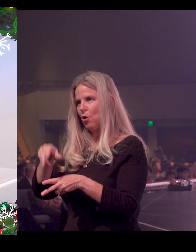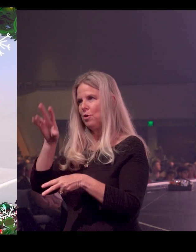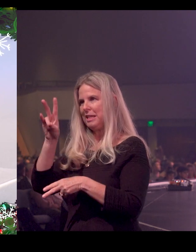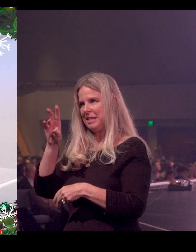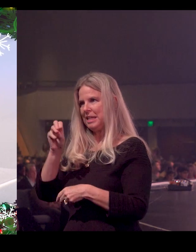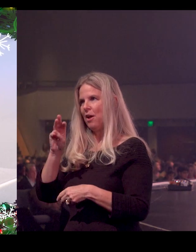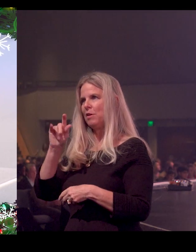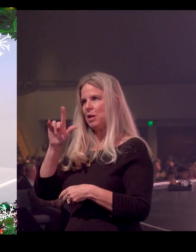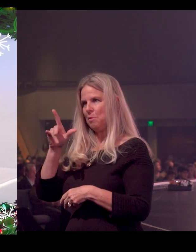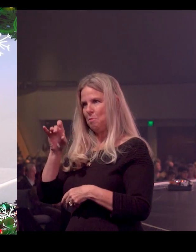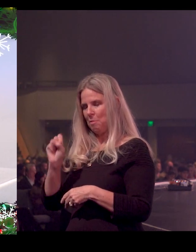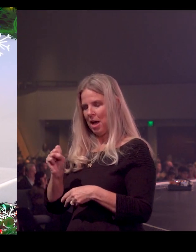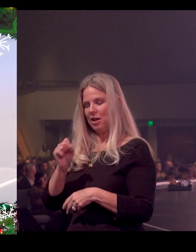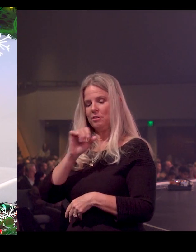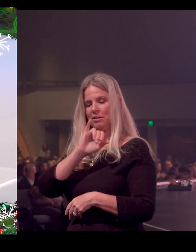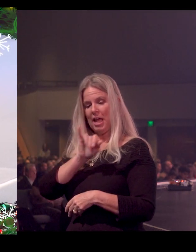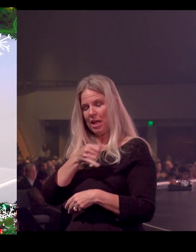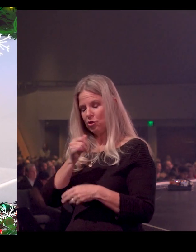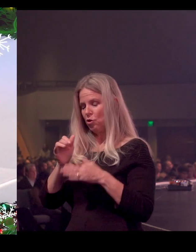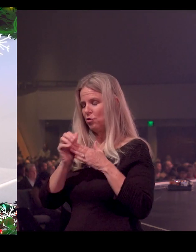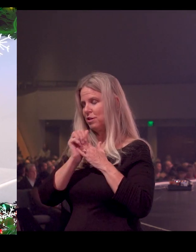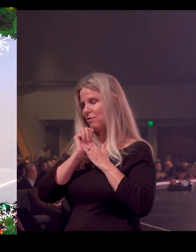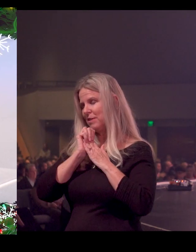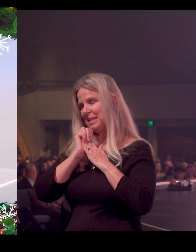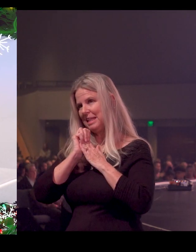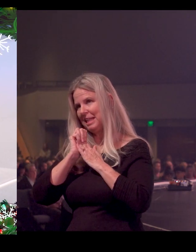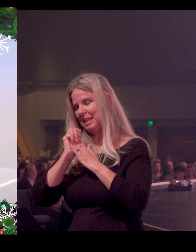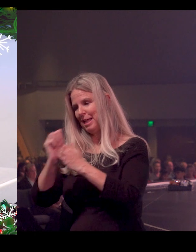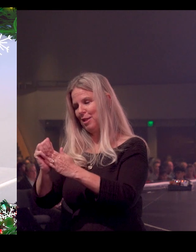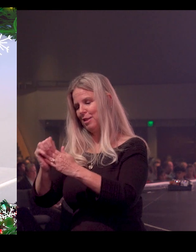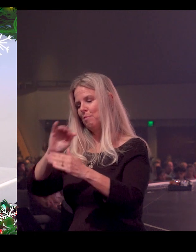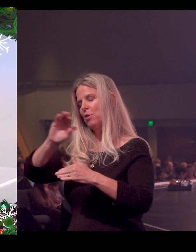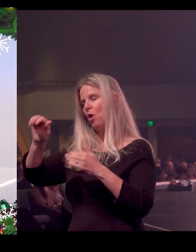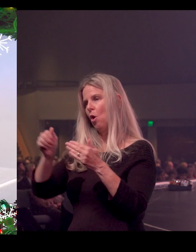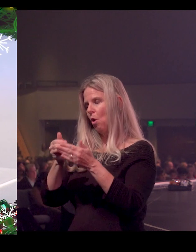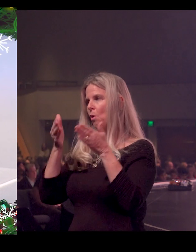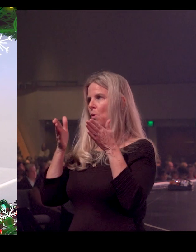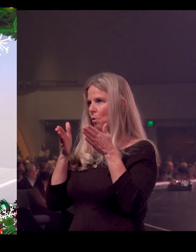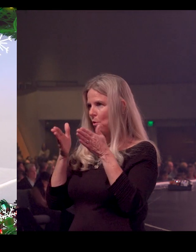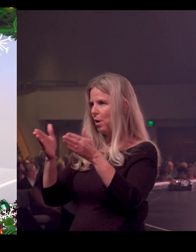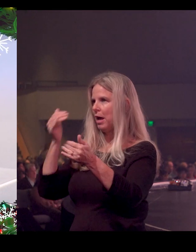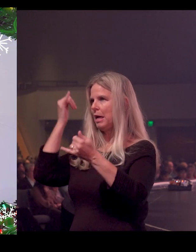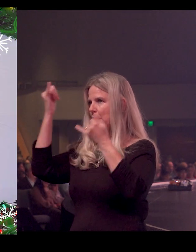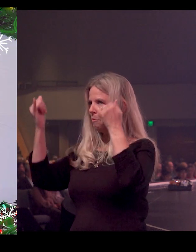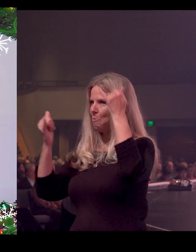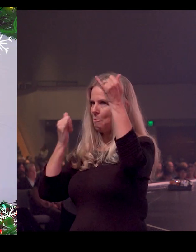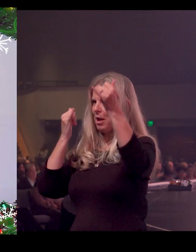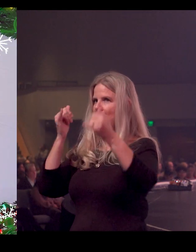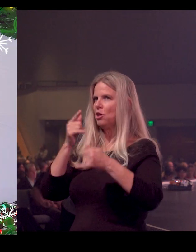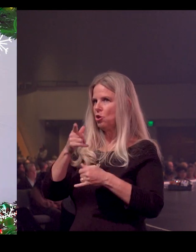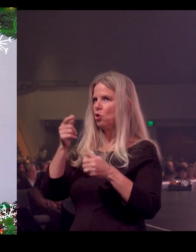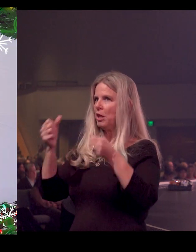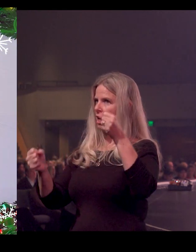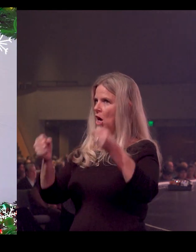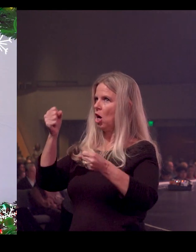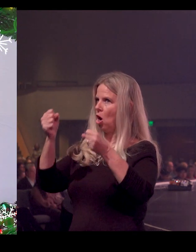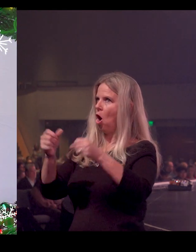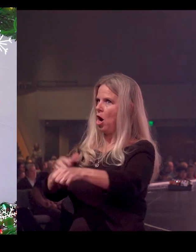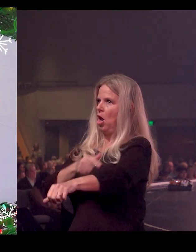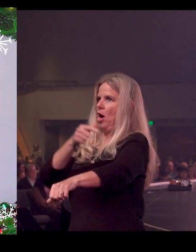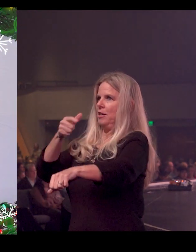way. Again, imagine your longest road trip, and now imagine doing it on a donkey. Whoa!